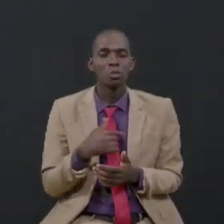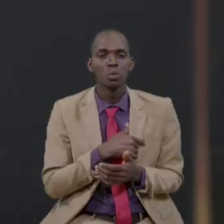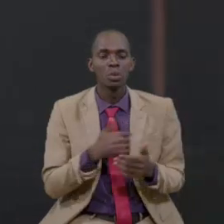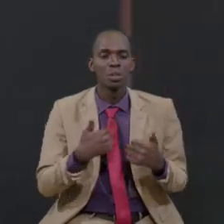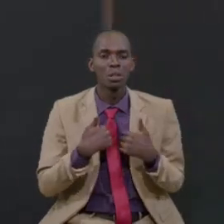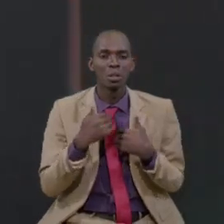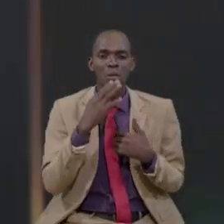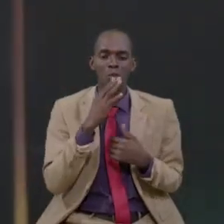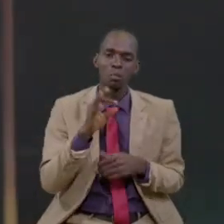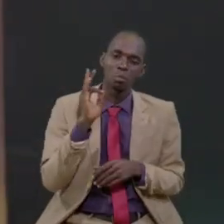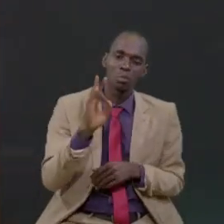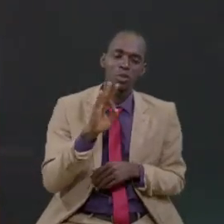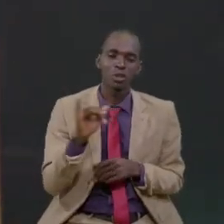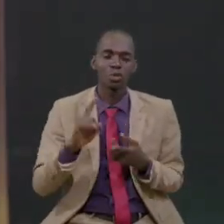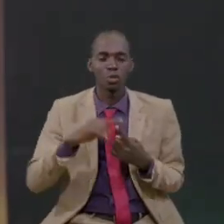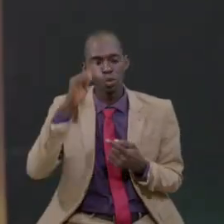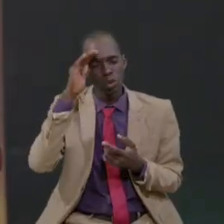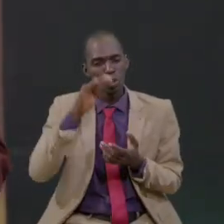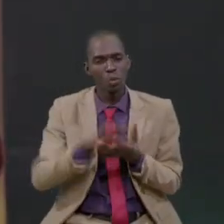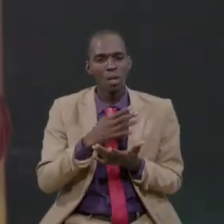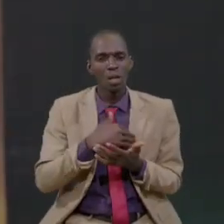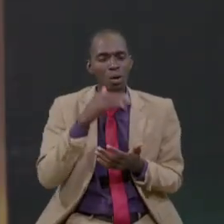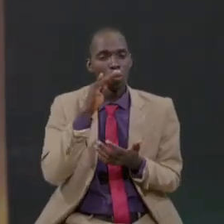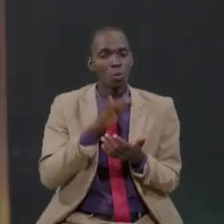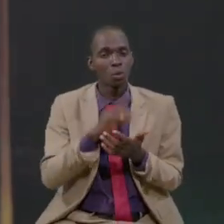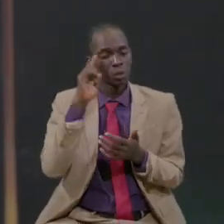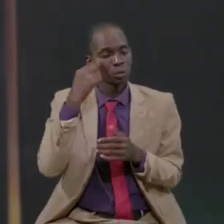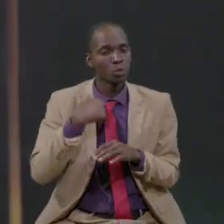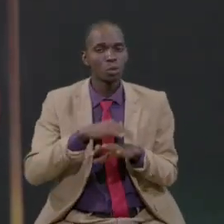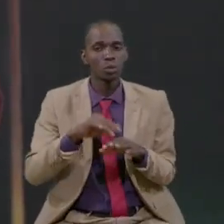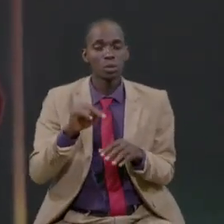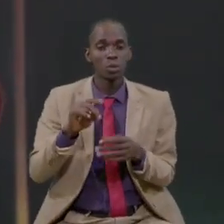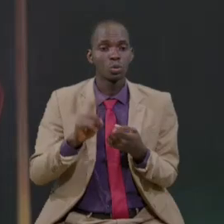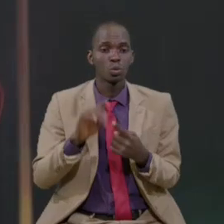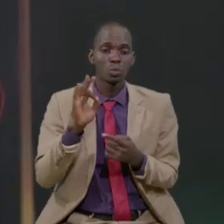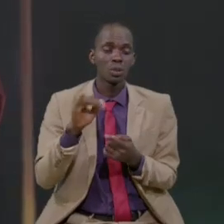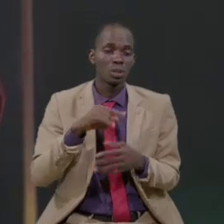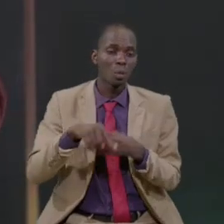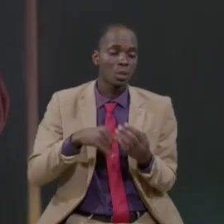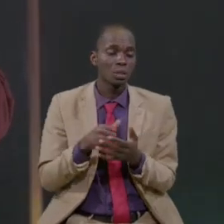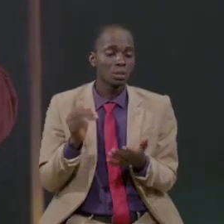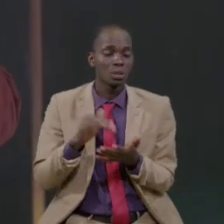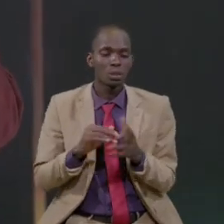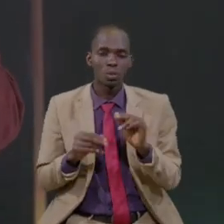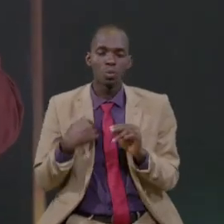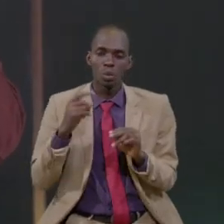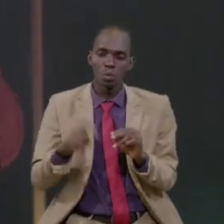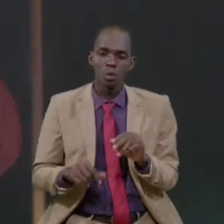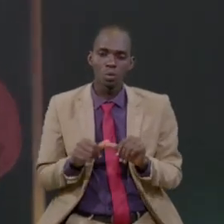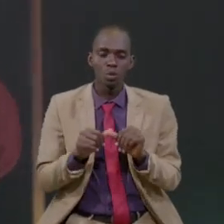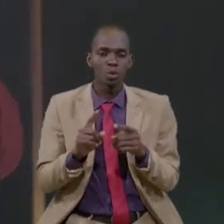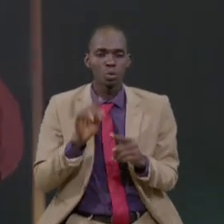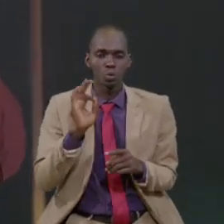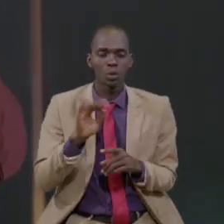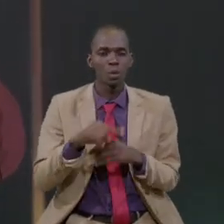you think we don't need to do that again, but we still need to do that. Husbands, love your wives. It doesn't